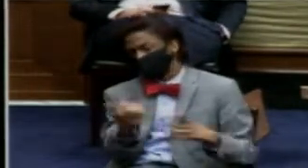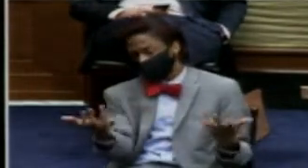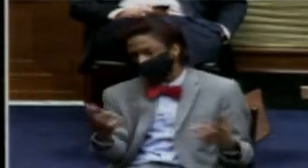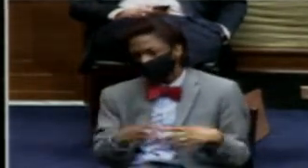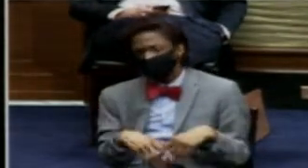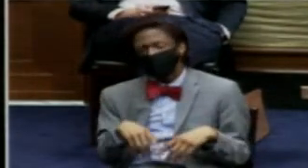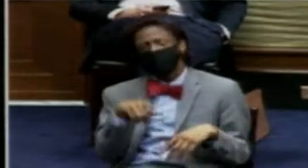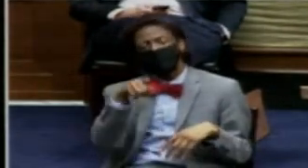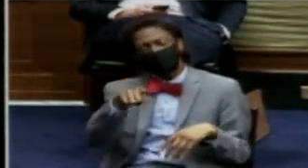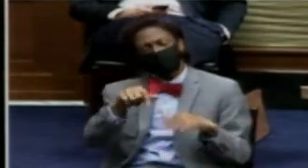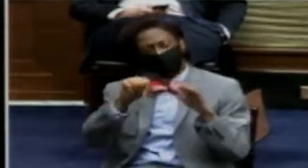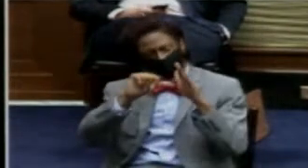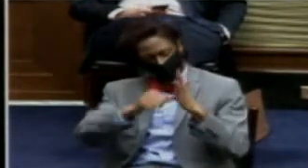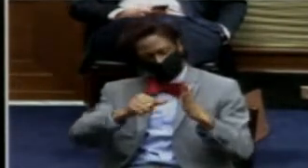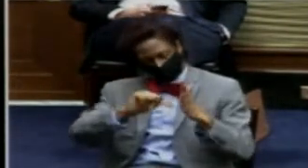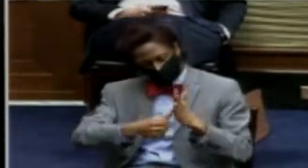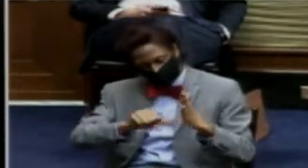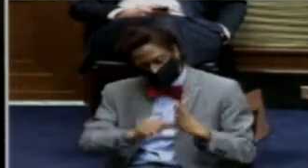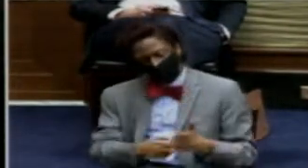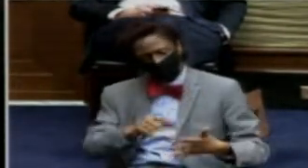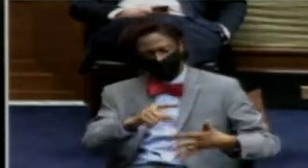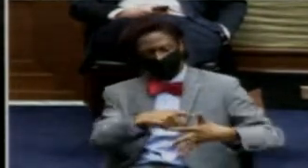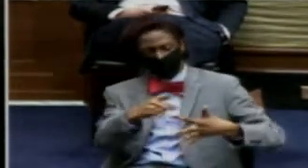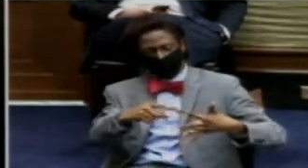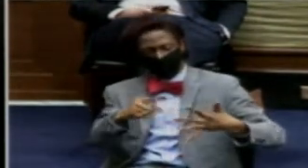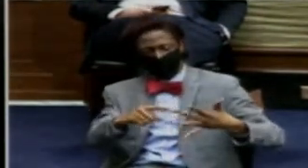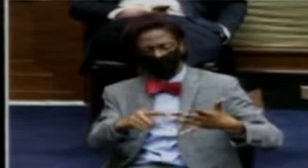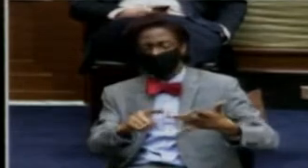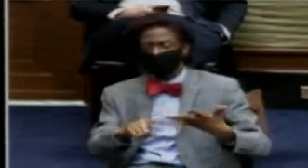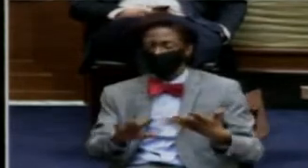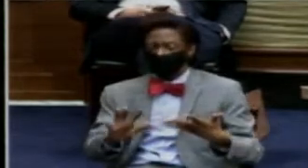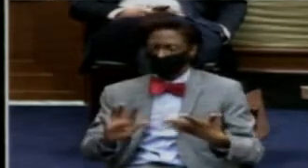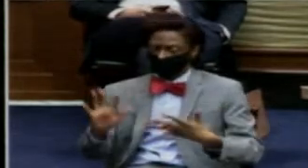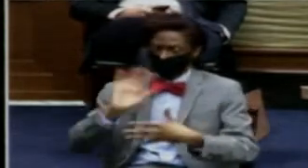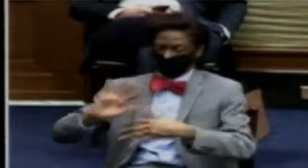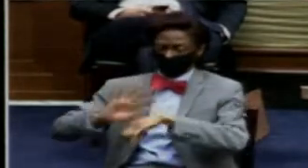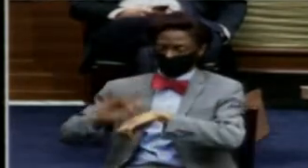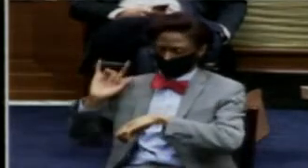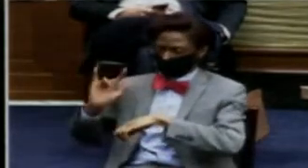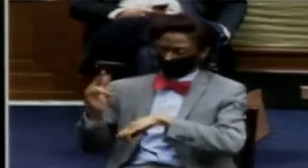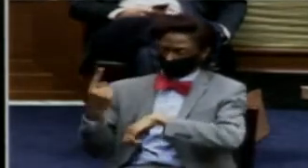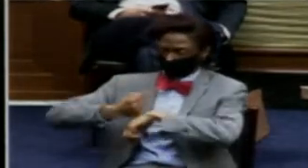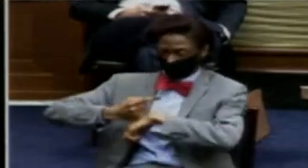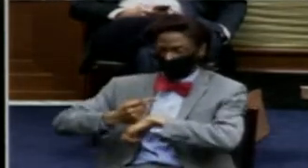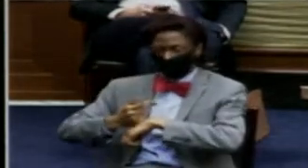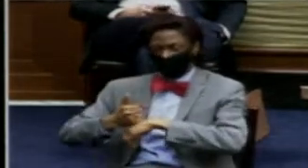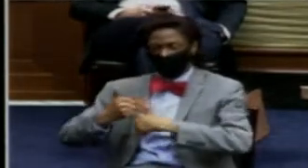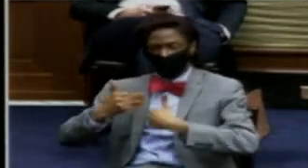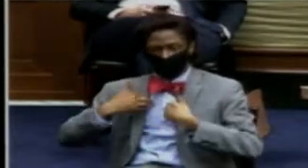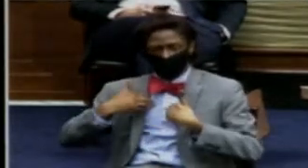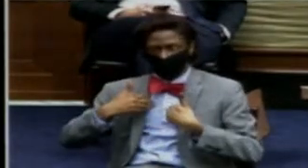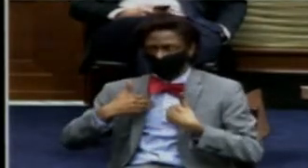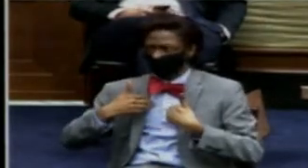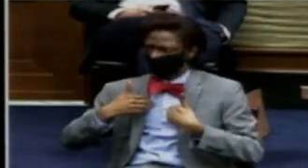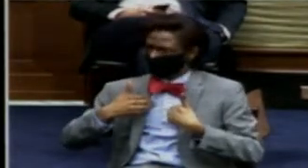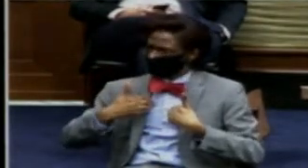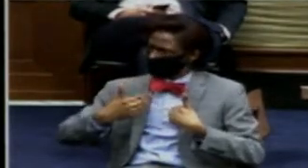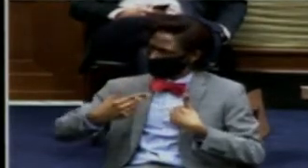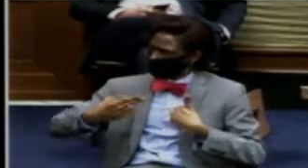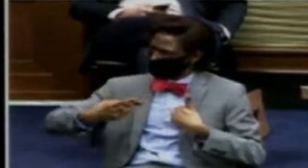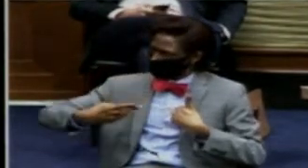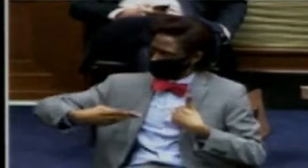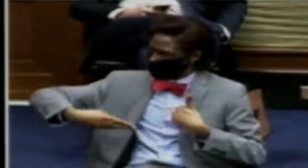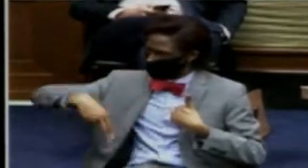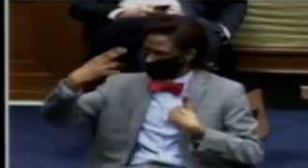You pointed out the fact that in the early days, there was high interest in correcting